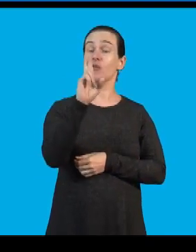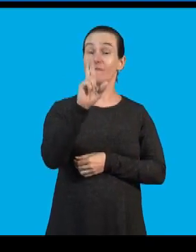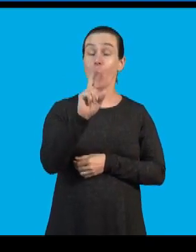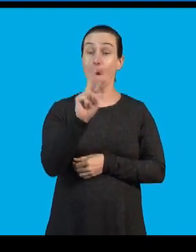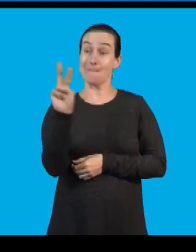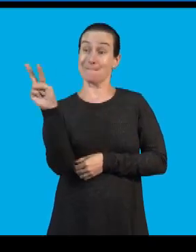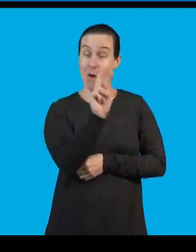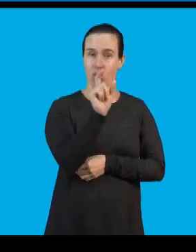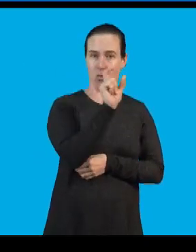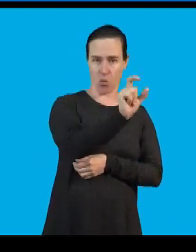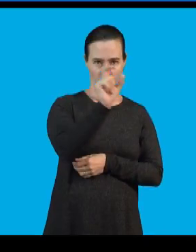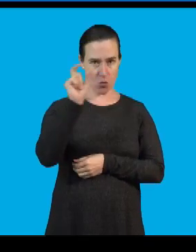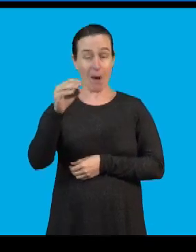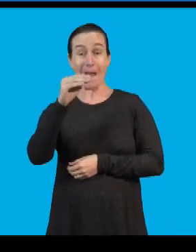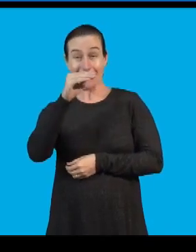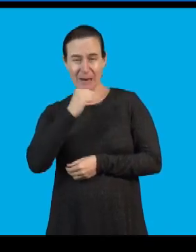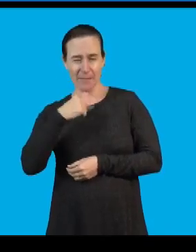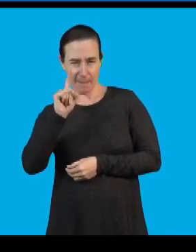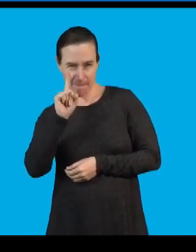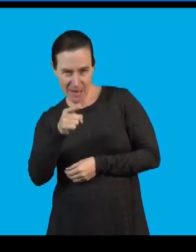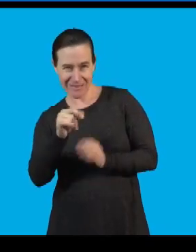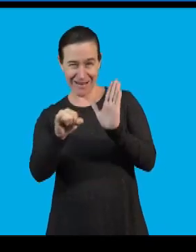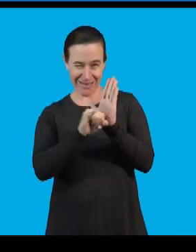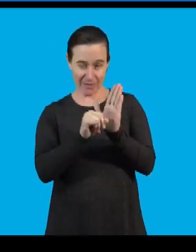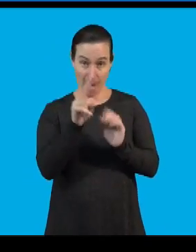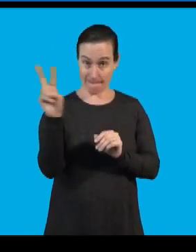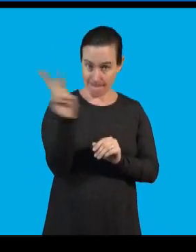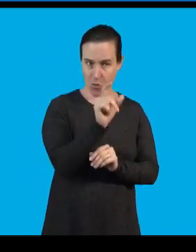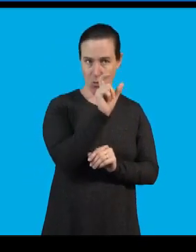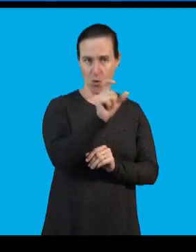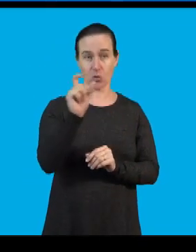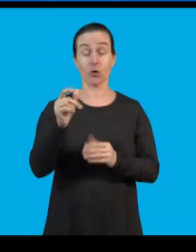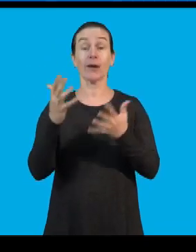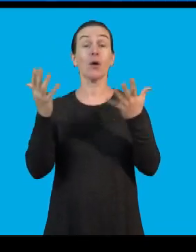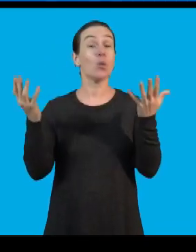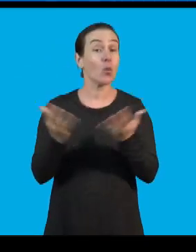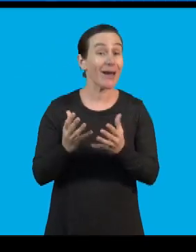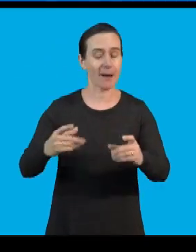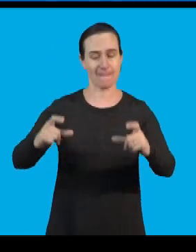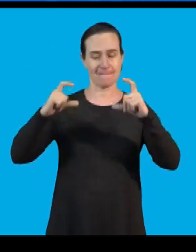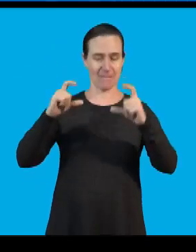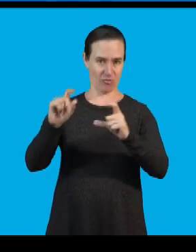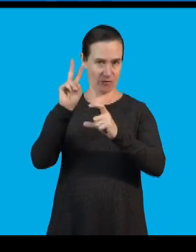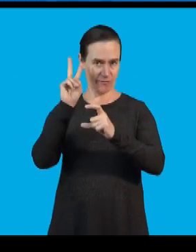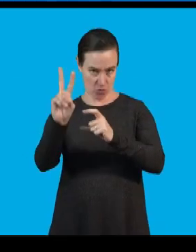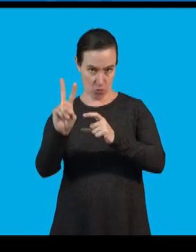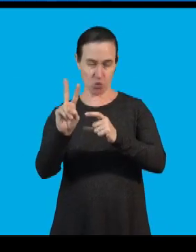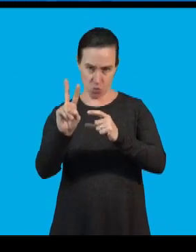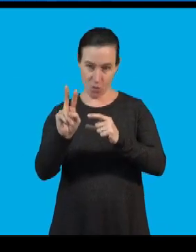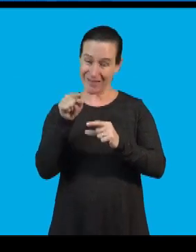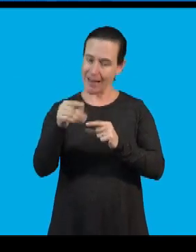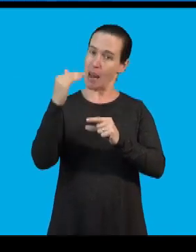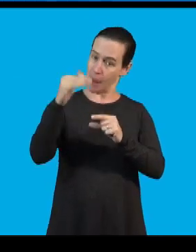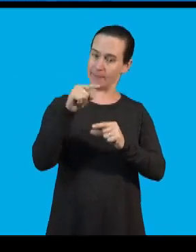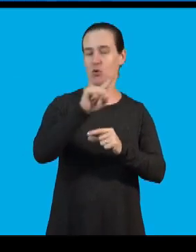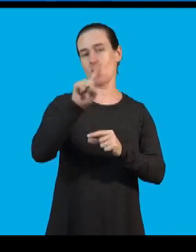are they referring to? Root cause. Where are we going to find this? In paragraph 2, which we've just read,